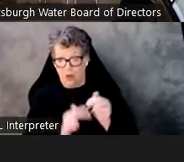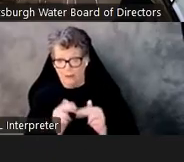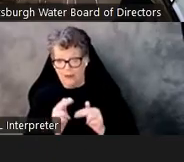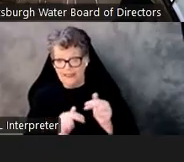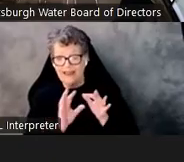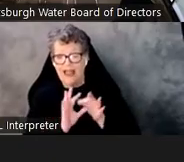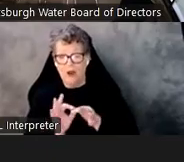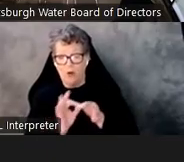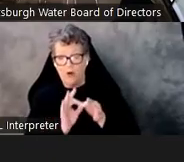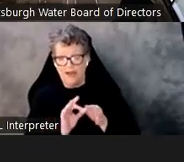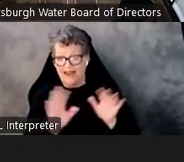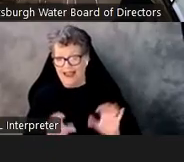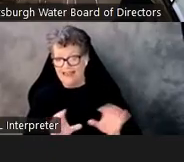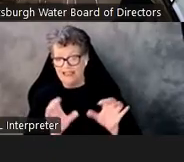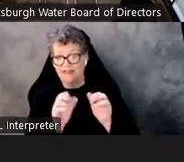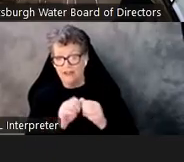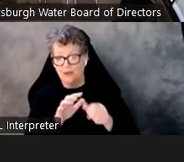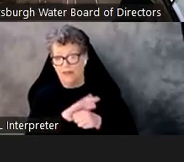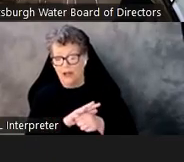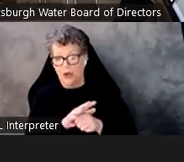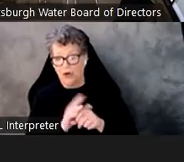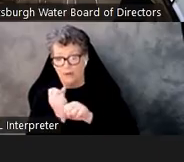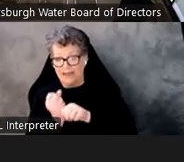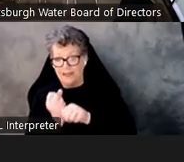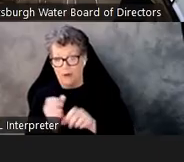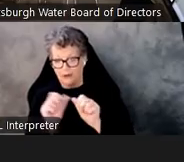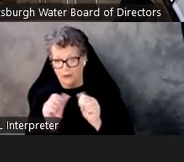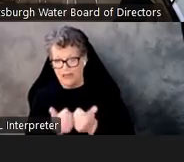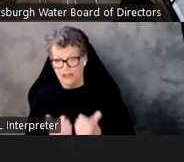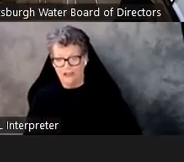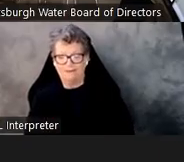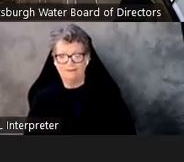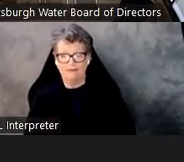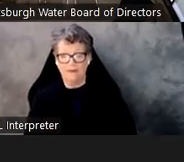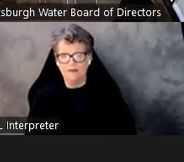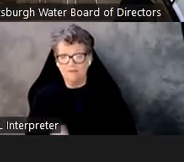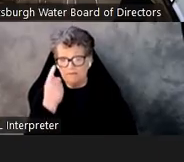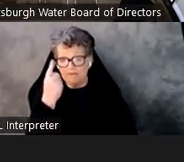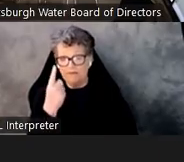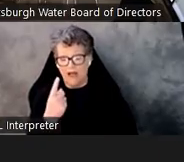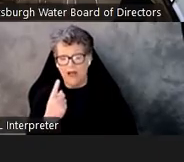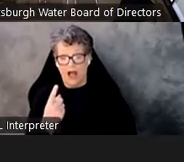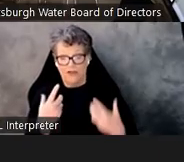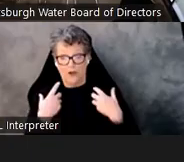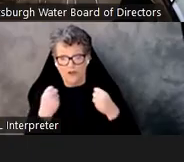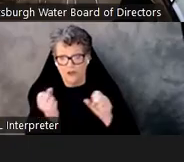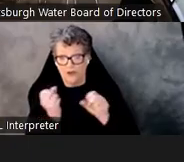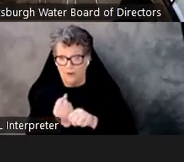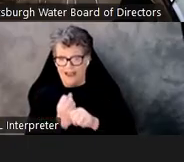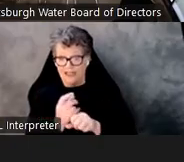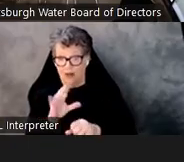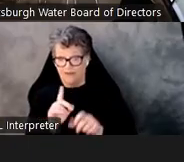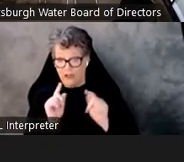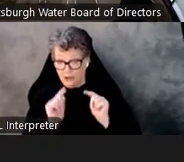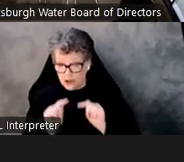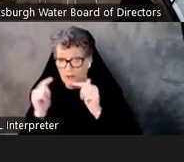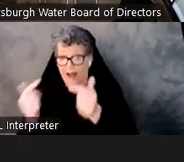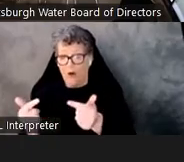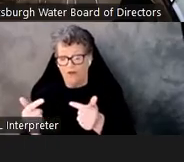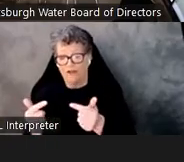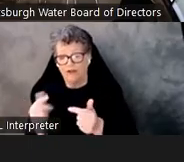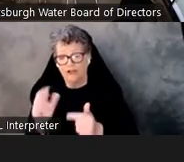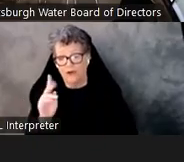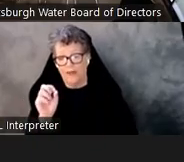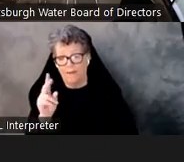coordinating activities with the local baseball association. Note that the restored ball field will be turned back over to the